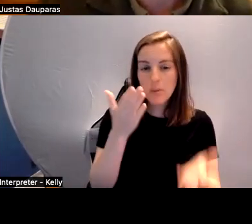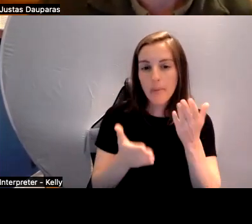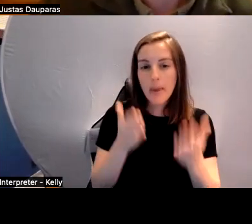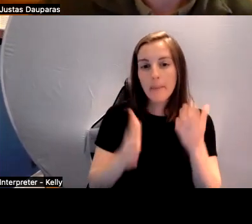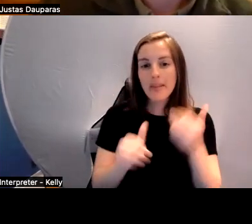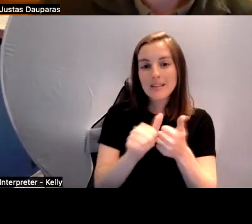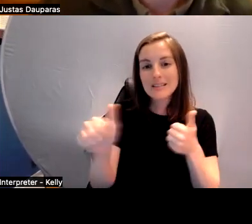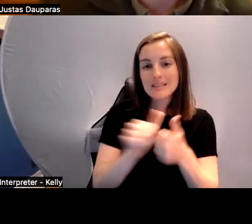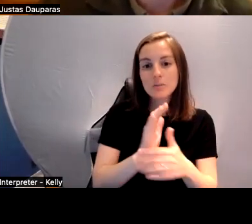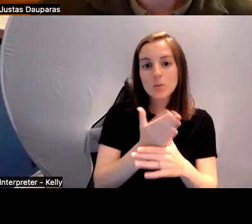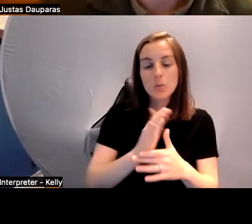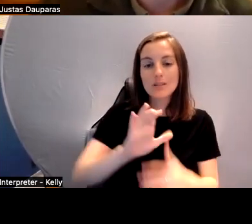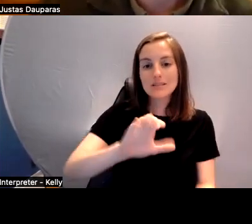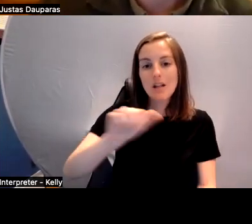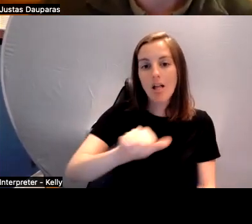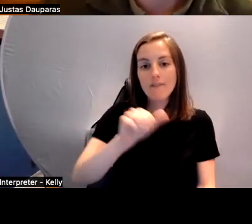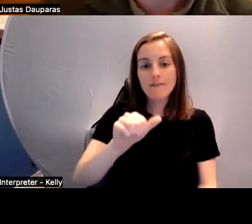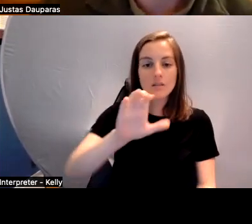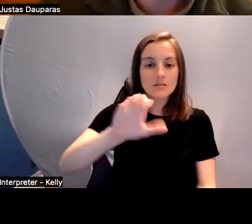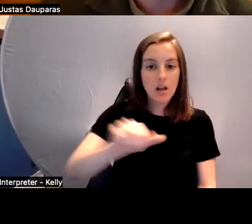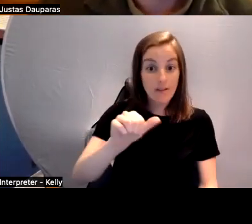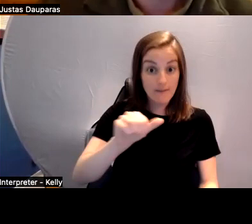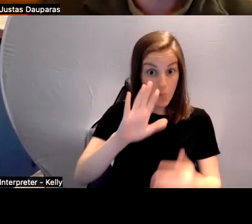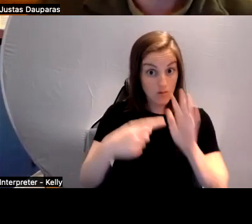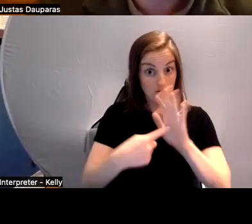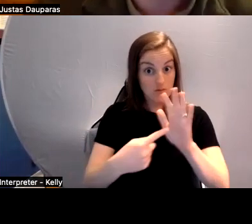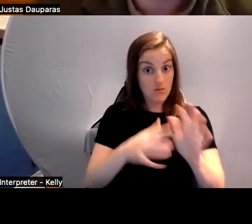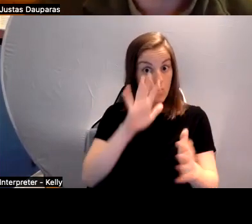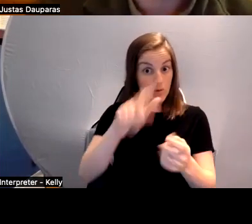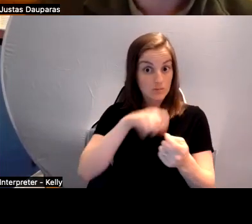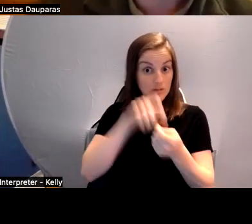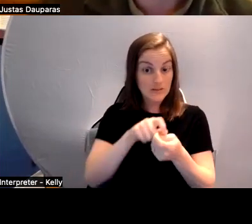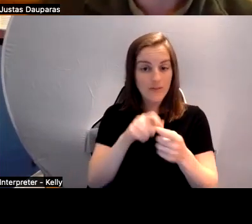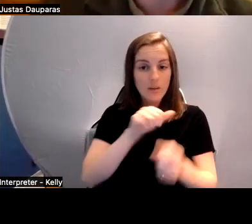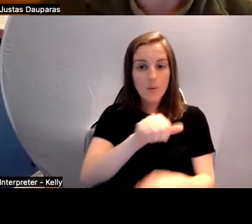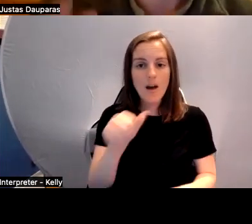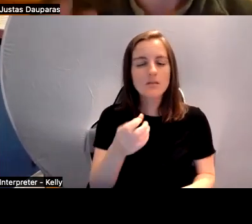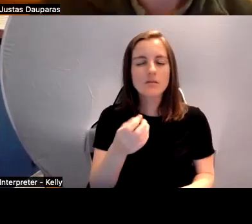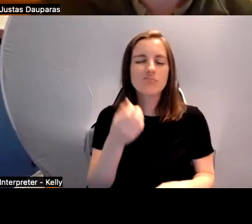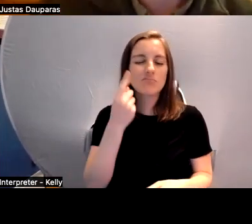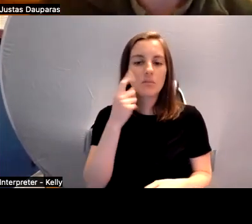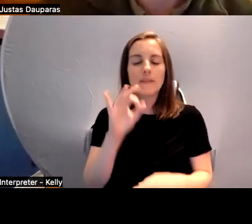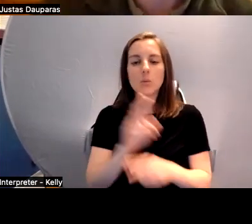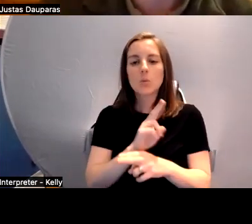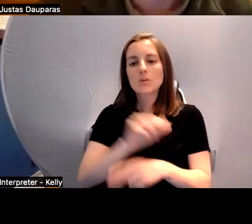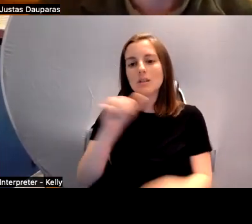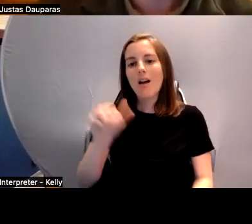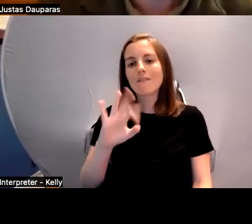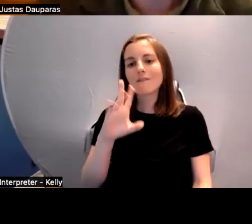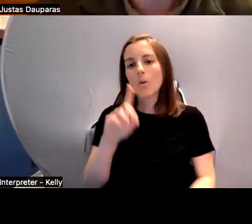alpha is indicating that it's going to be specific amino acid. But if we take AlphaFold models that are idealized